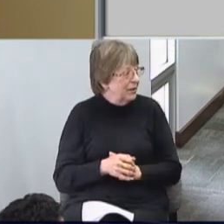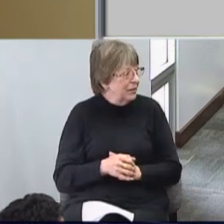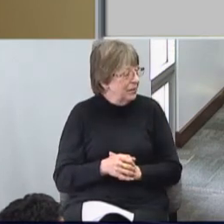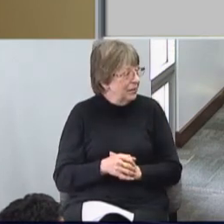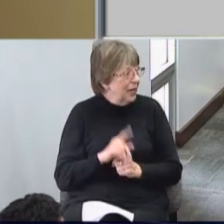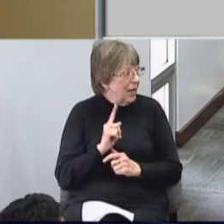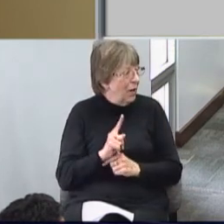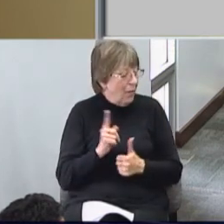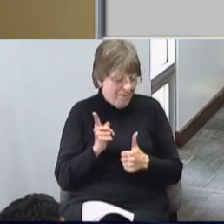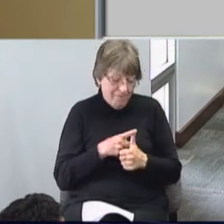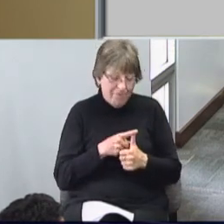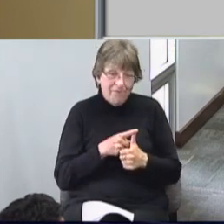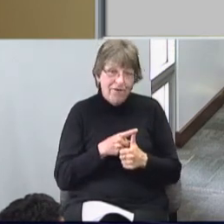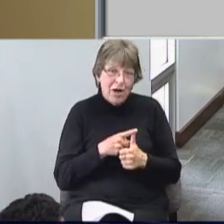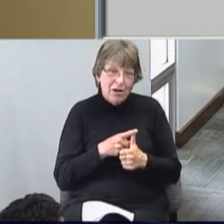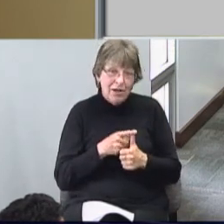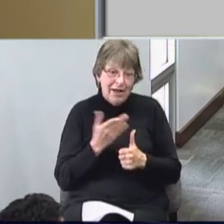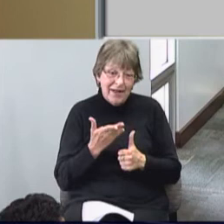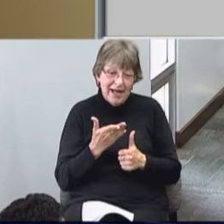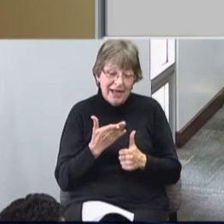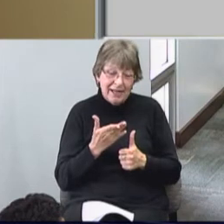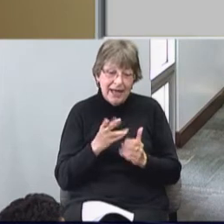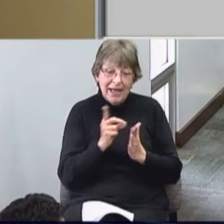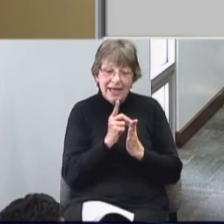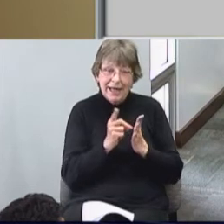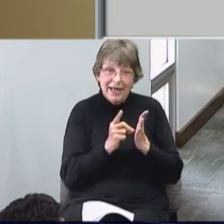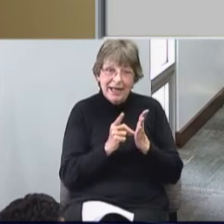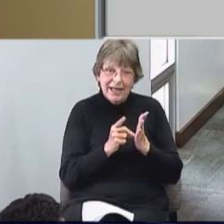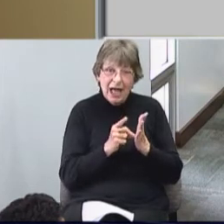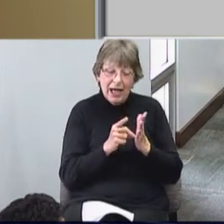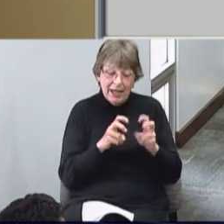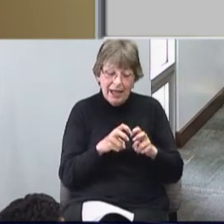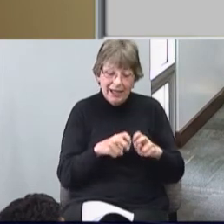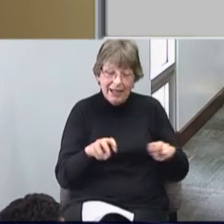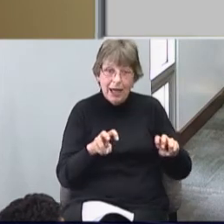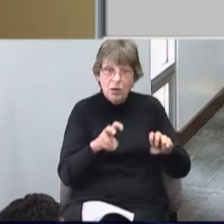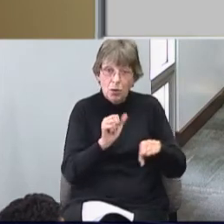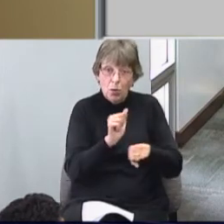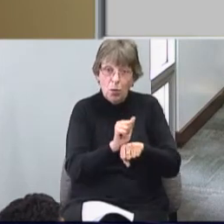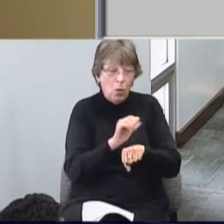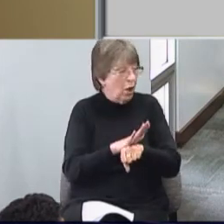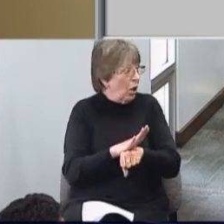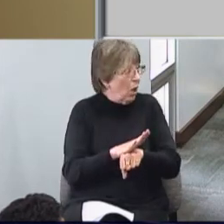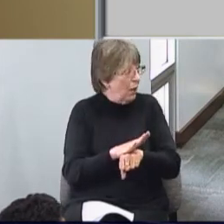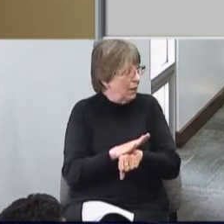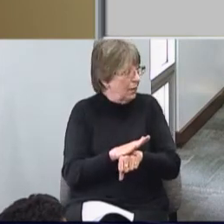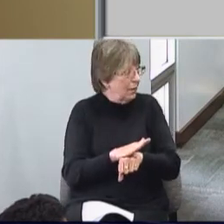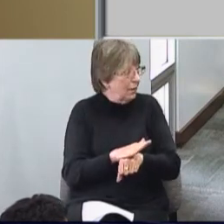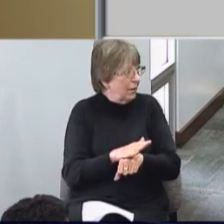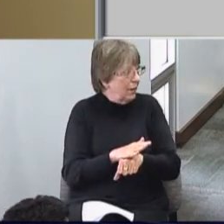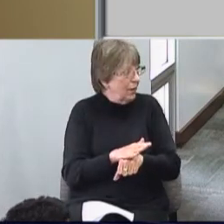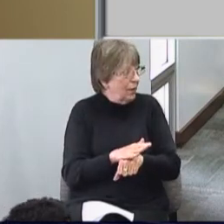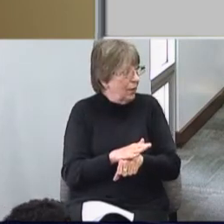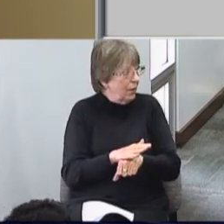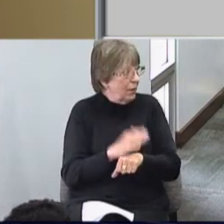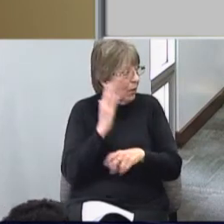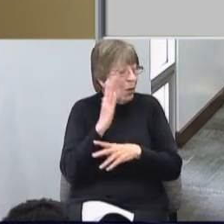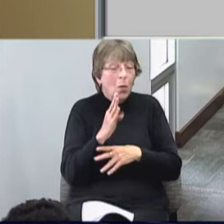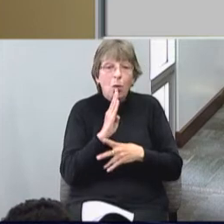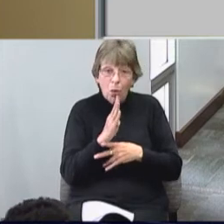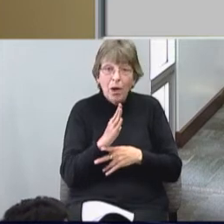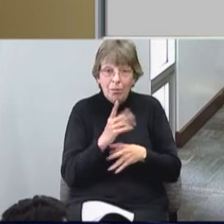One of the first things that the Design Council would work on is this set of guidelines.